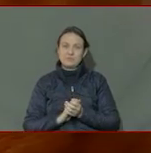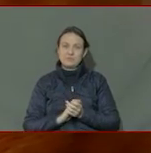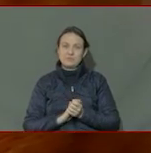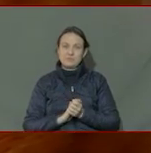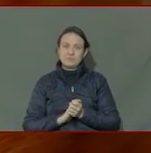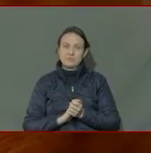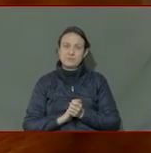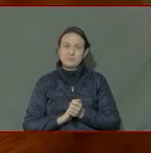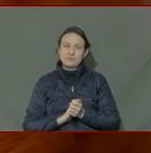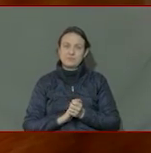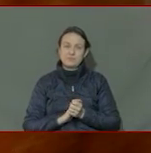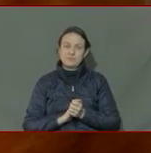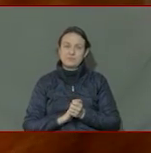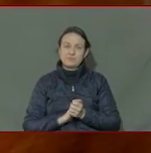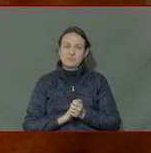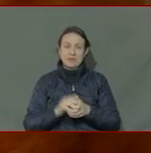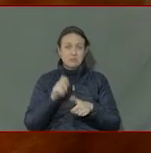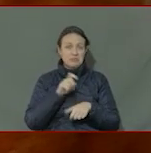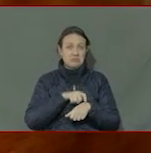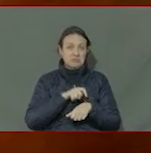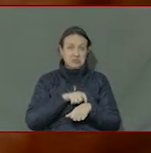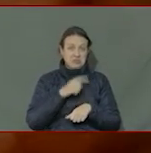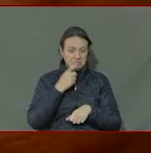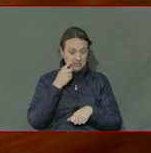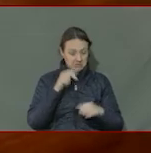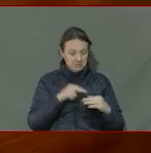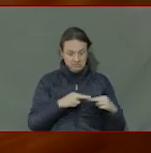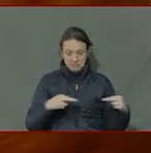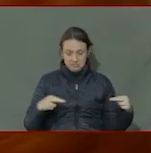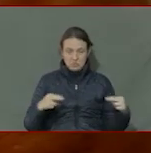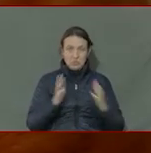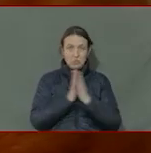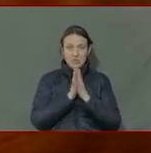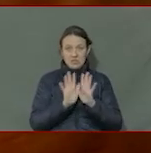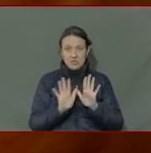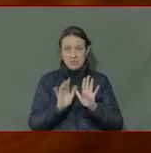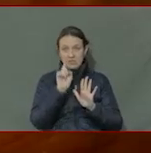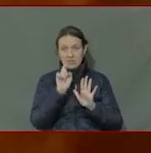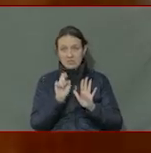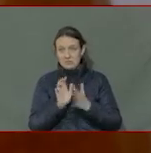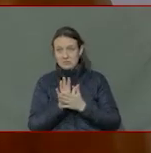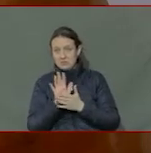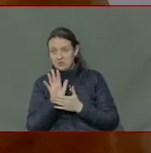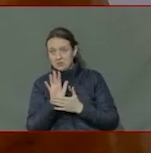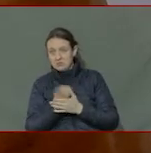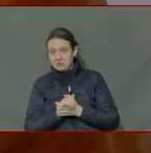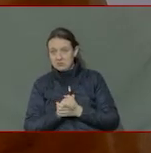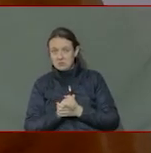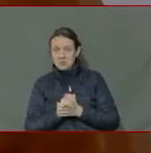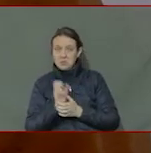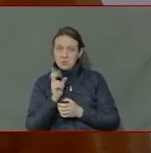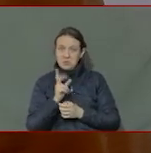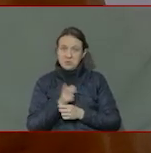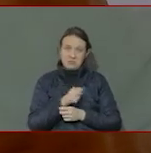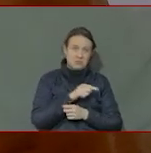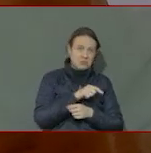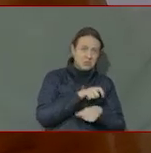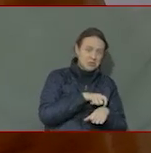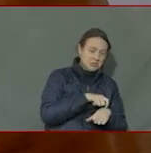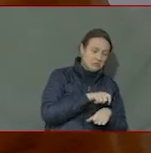So people, you just read the time off there. Is it about 10:15 there? And there's about 8